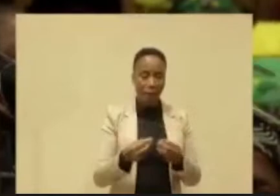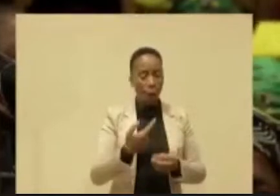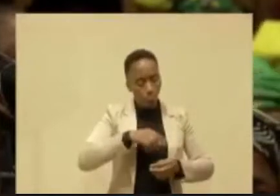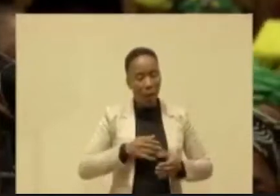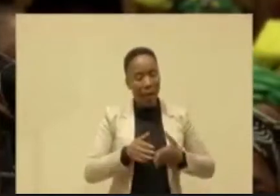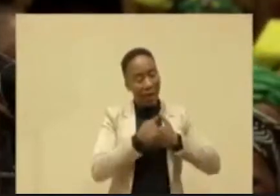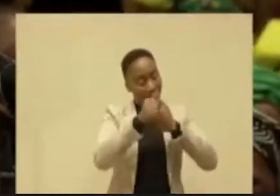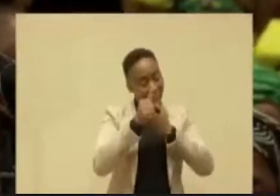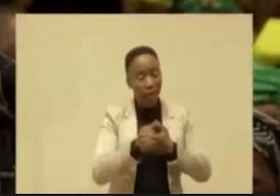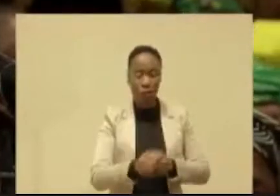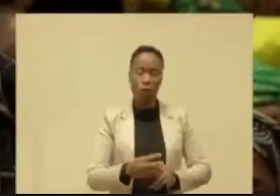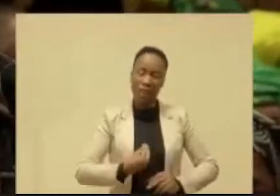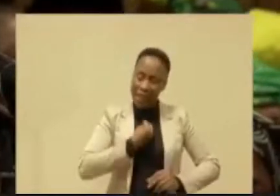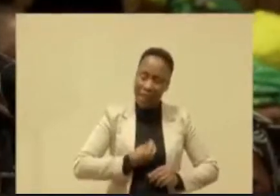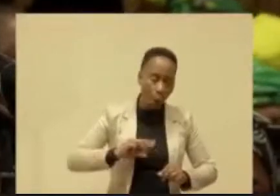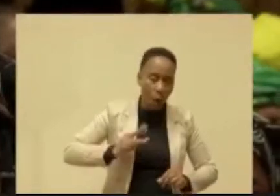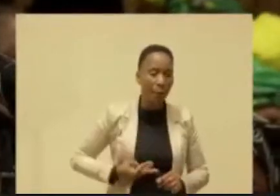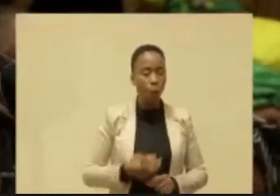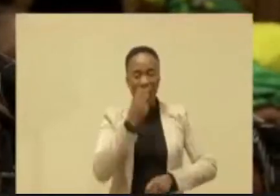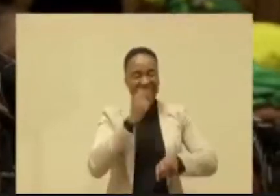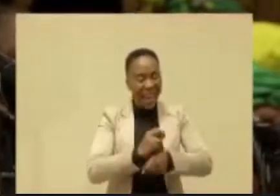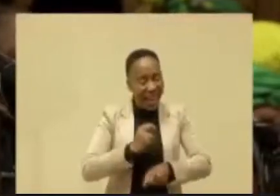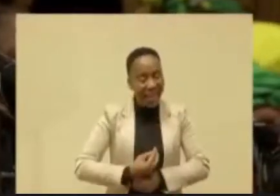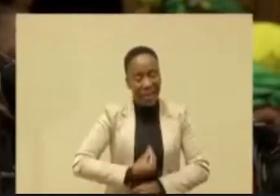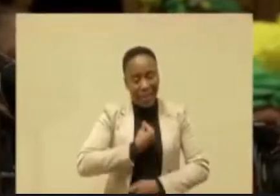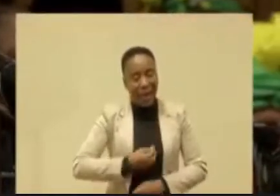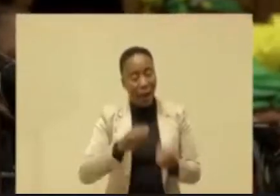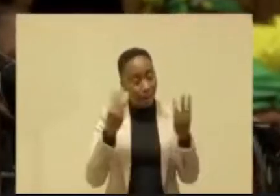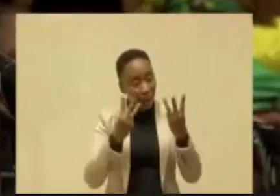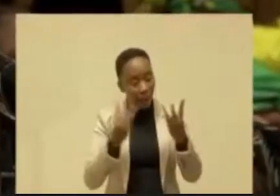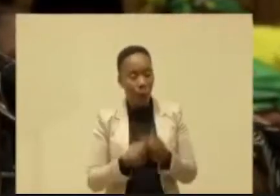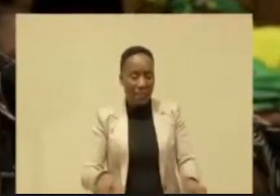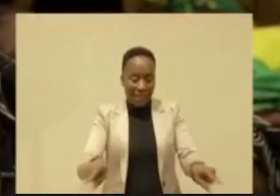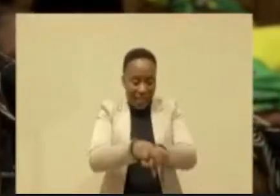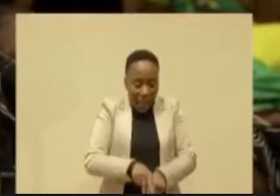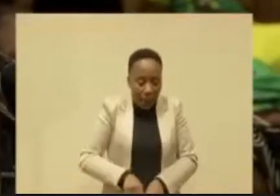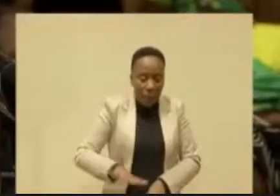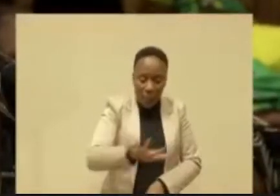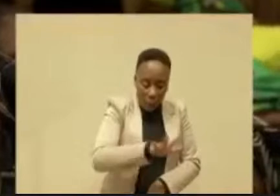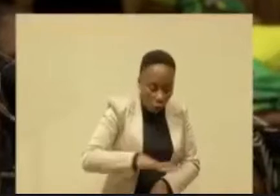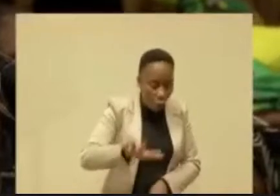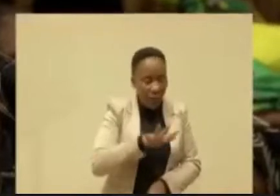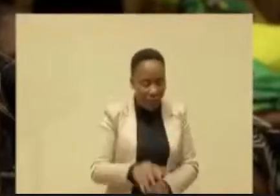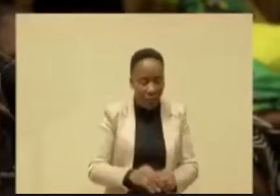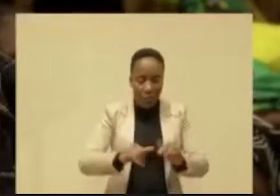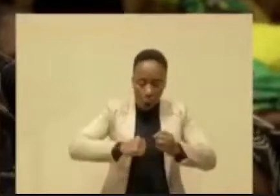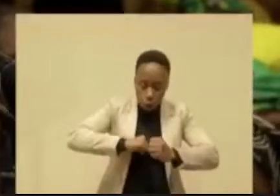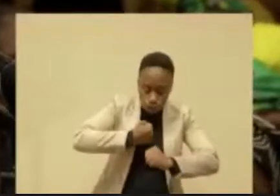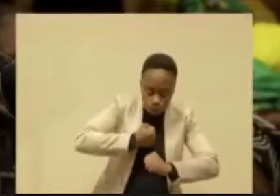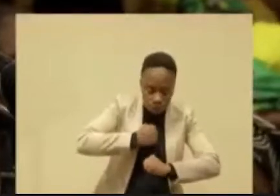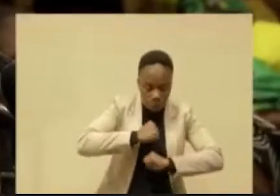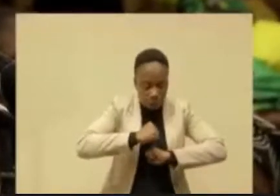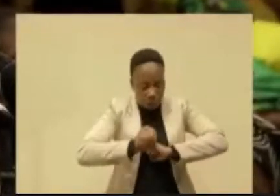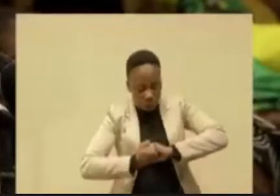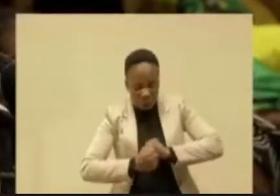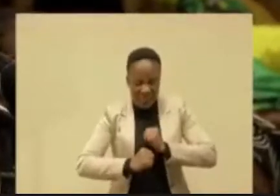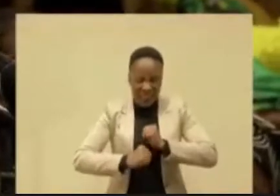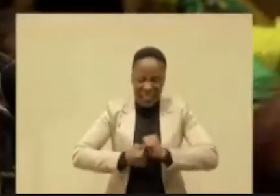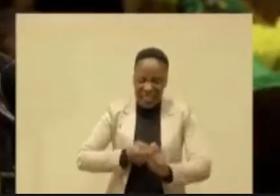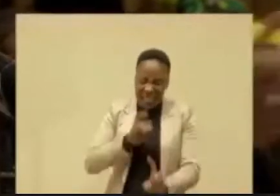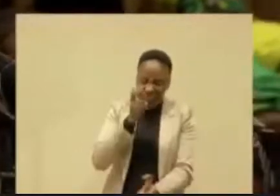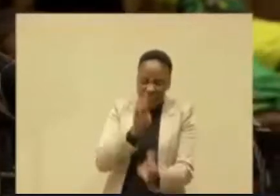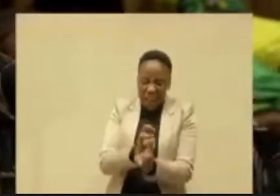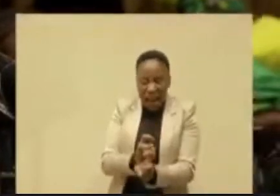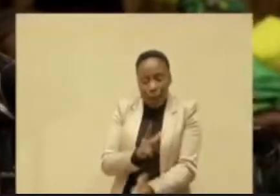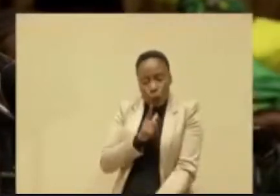women desk we meet young people going through the same situation it's tough to tell them